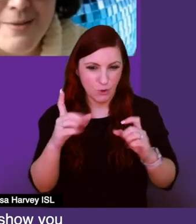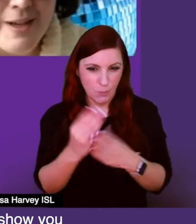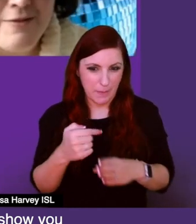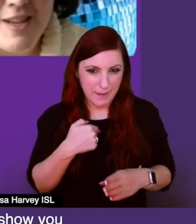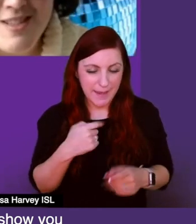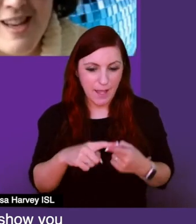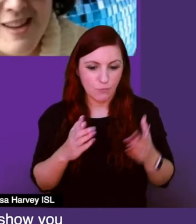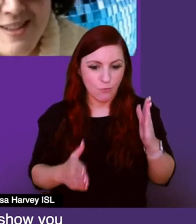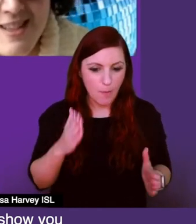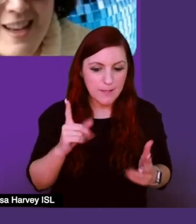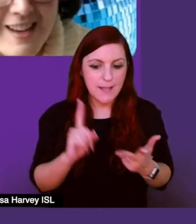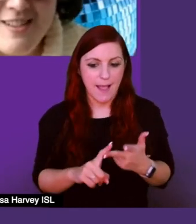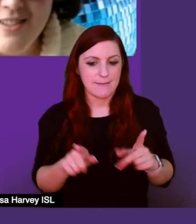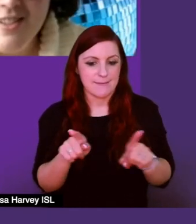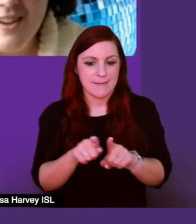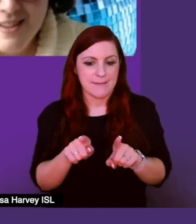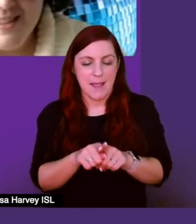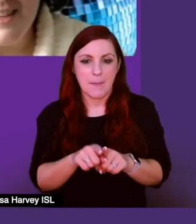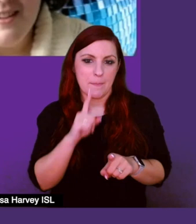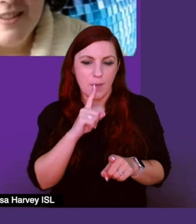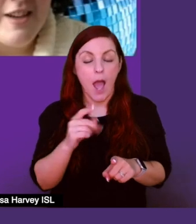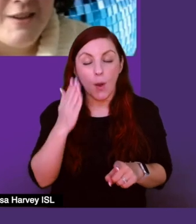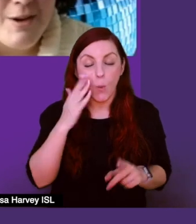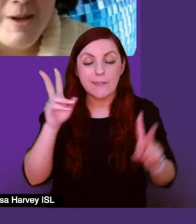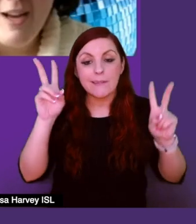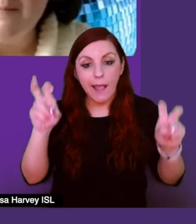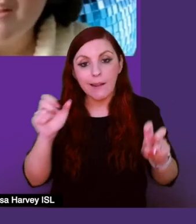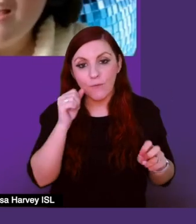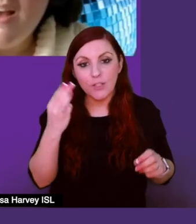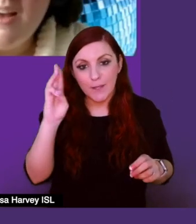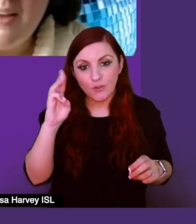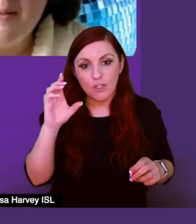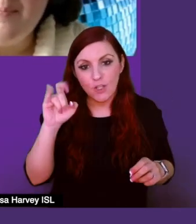guess, doing fun science. I guess a skull is technically not a robot.